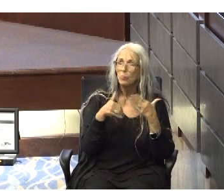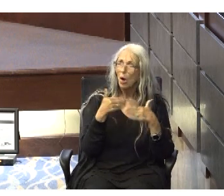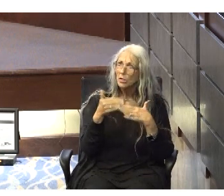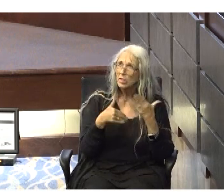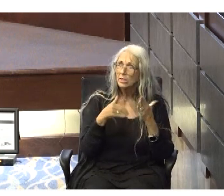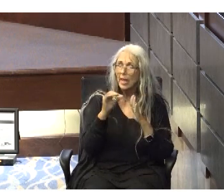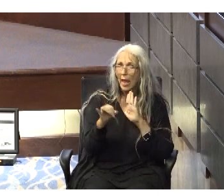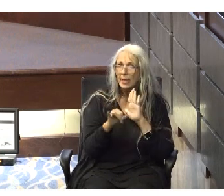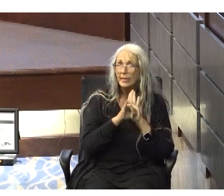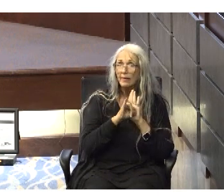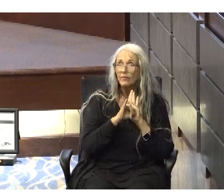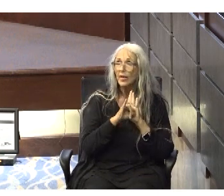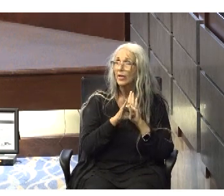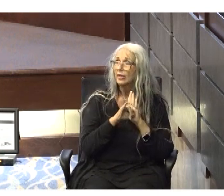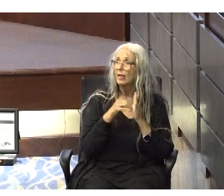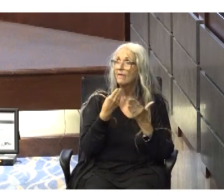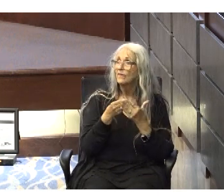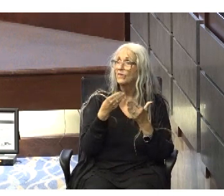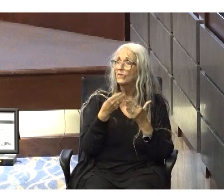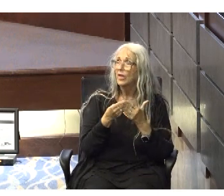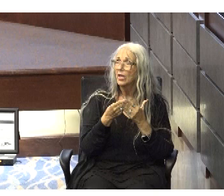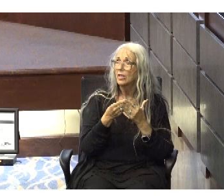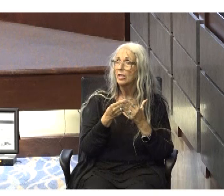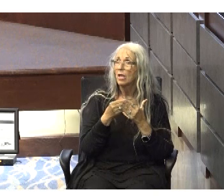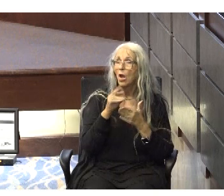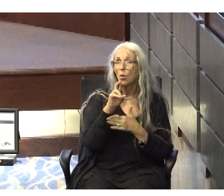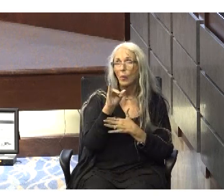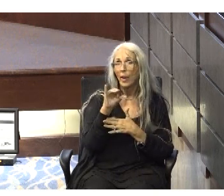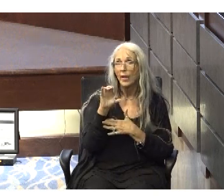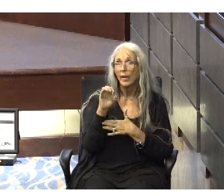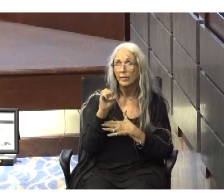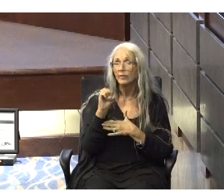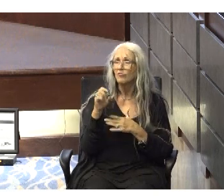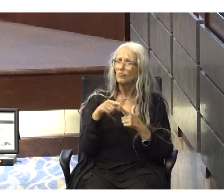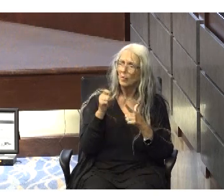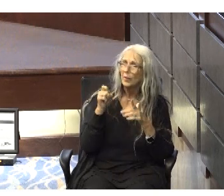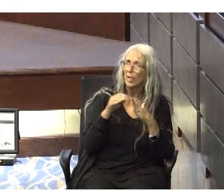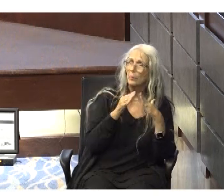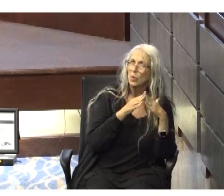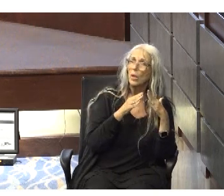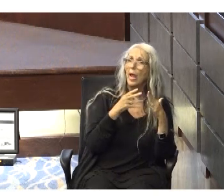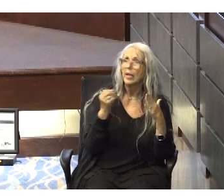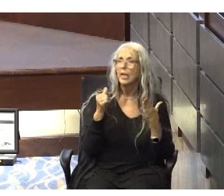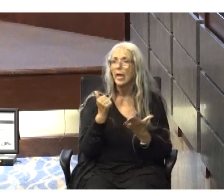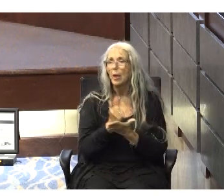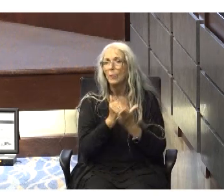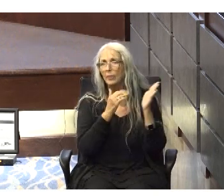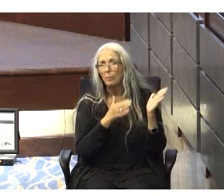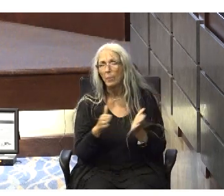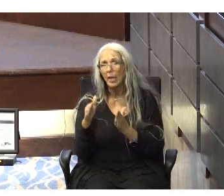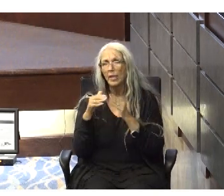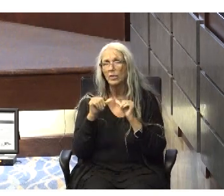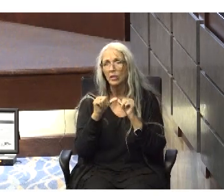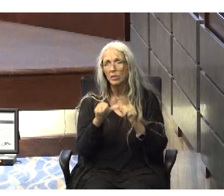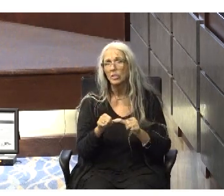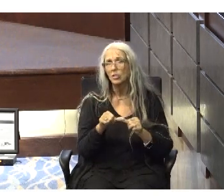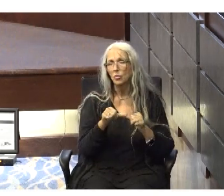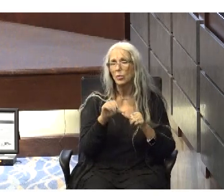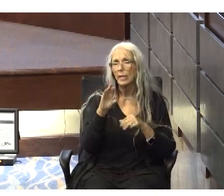to identify the fundraising ability of our community and then develop the plan to move forward on the capital